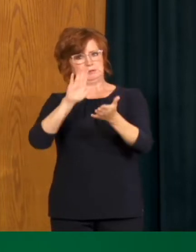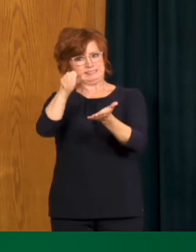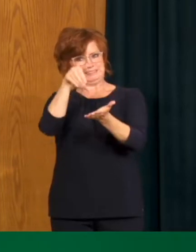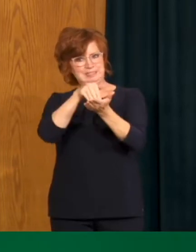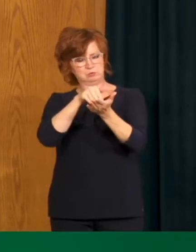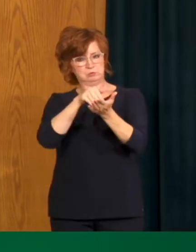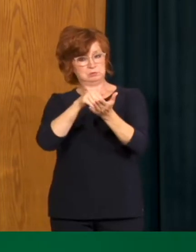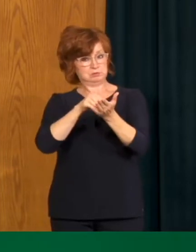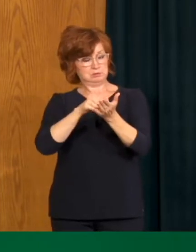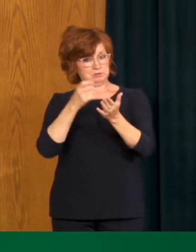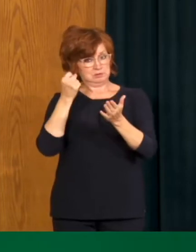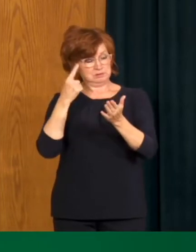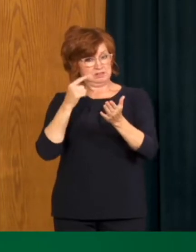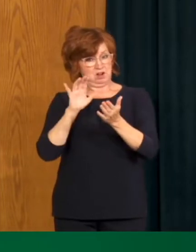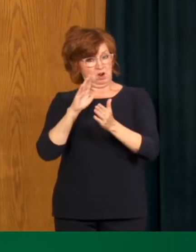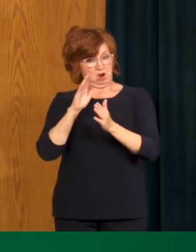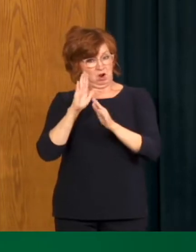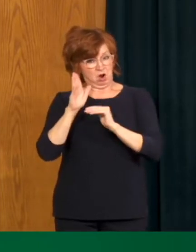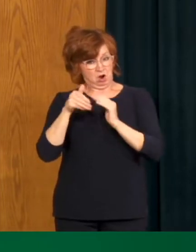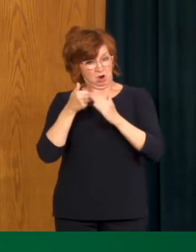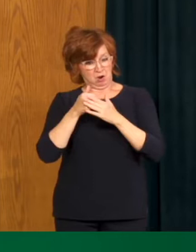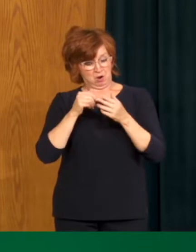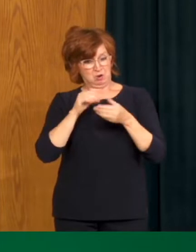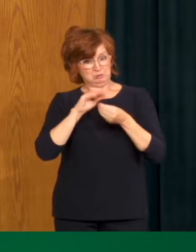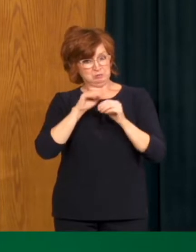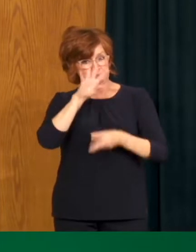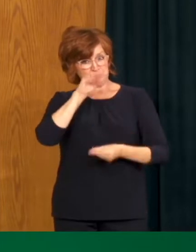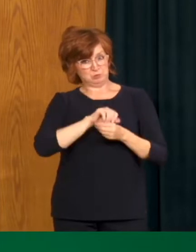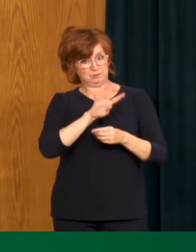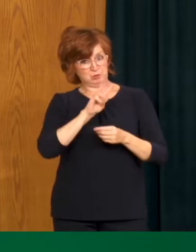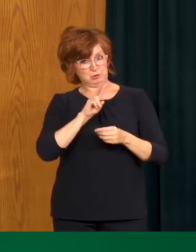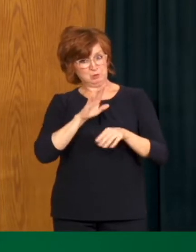in this kind of compact little area?